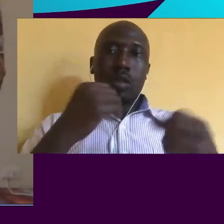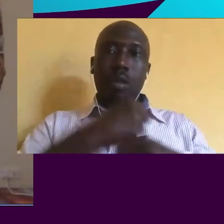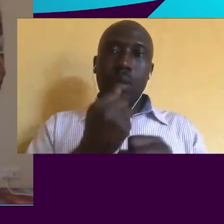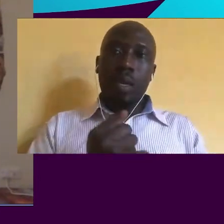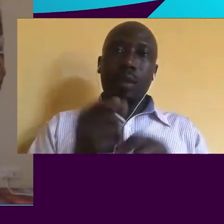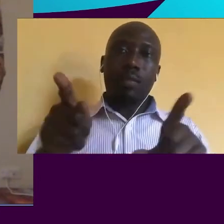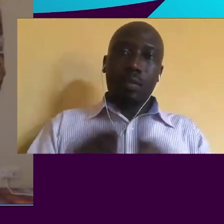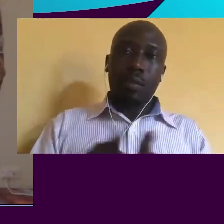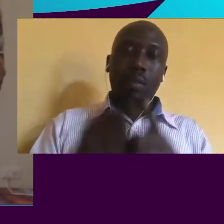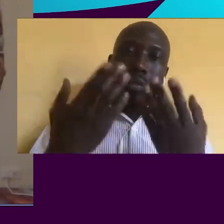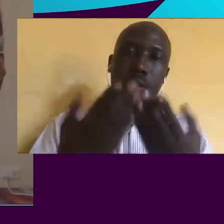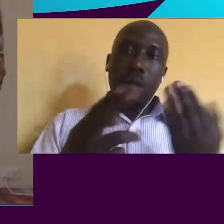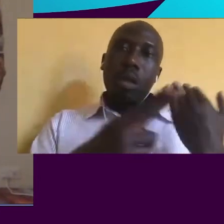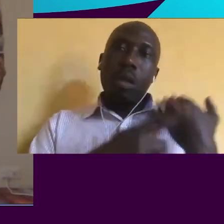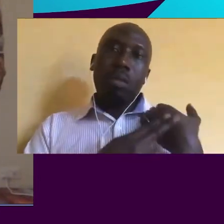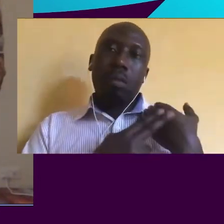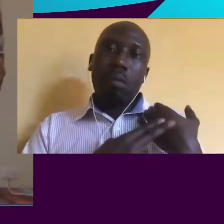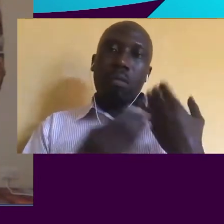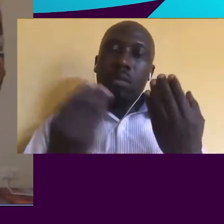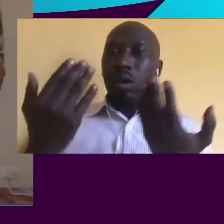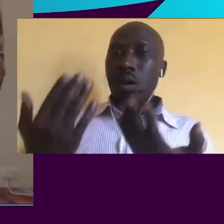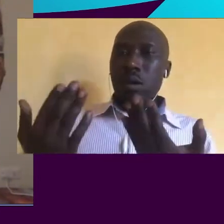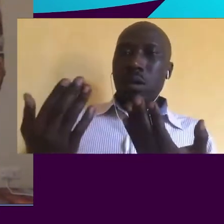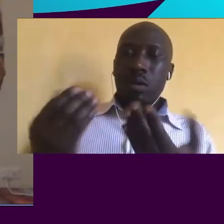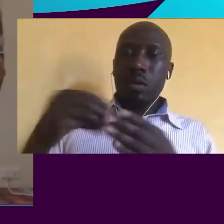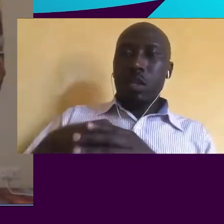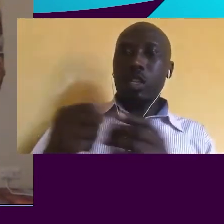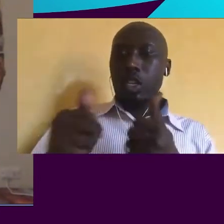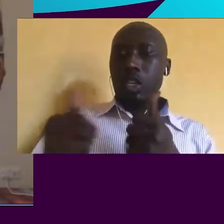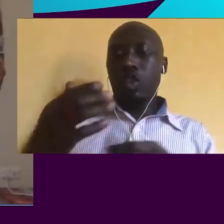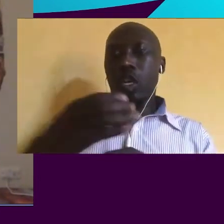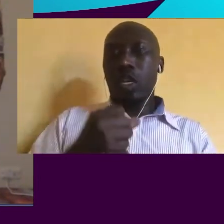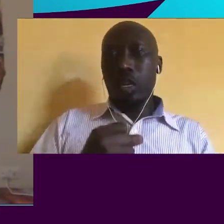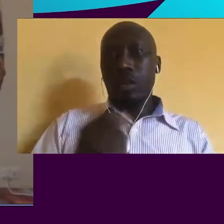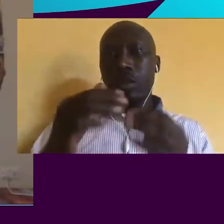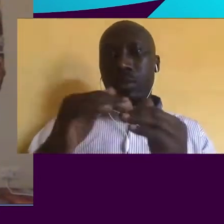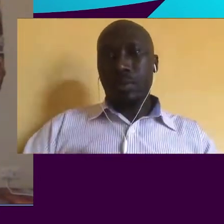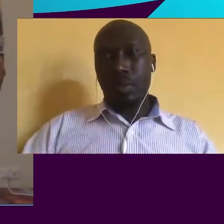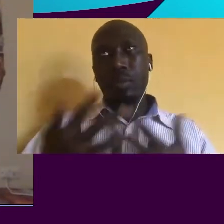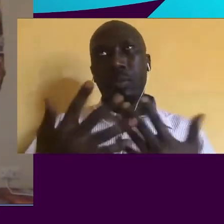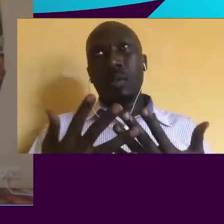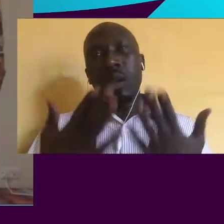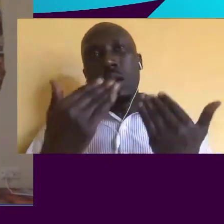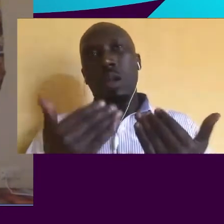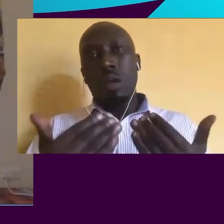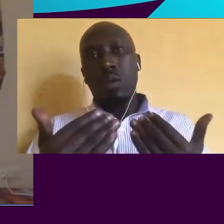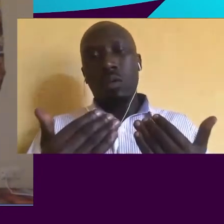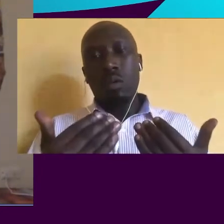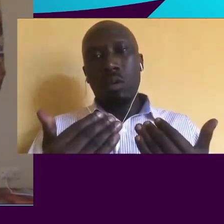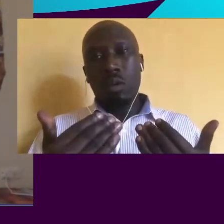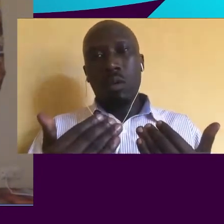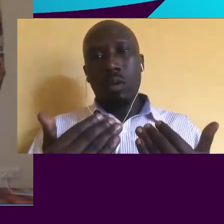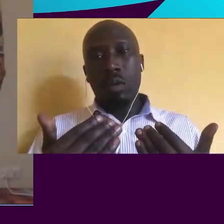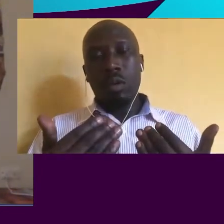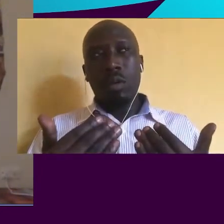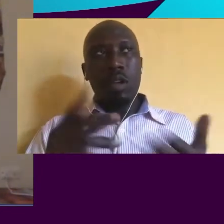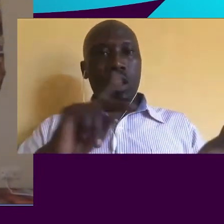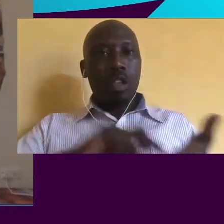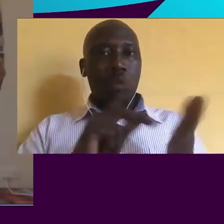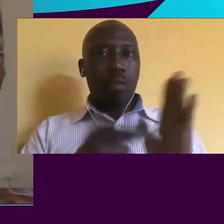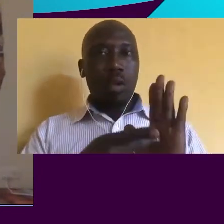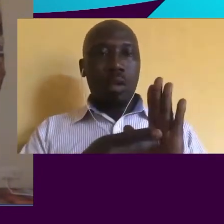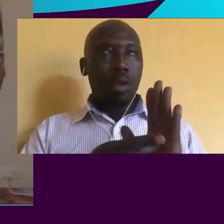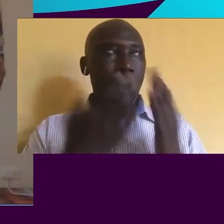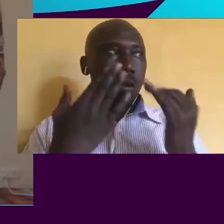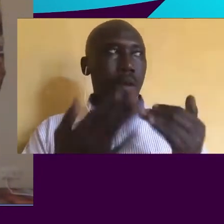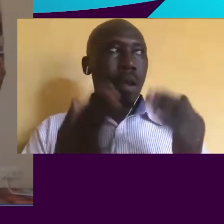roles in these organizations. So for this project, our focus is